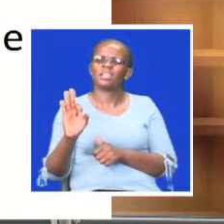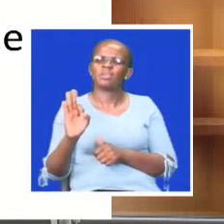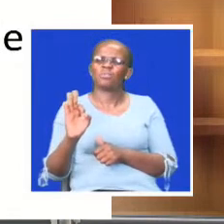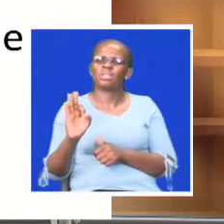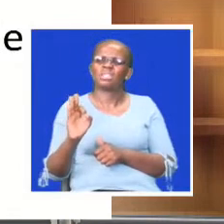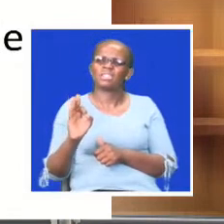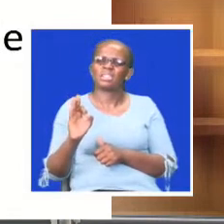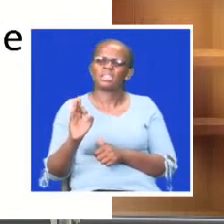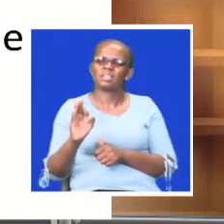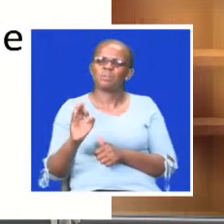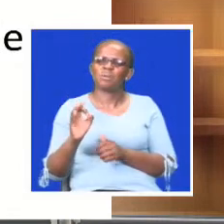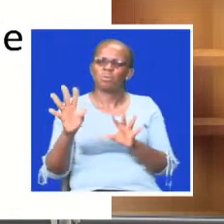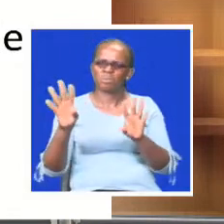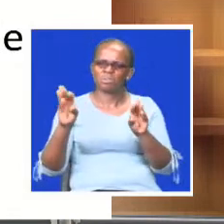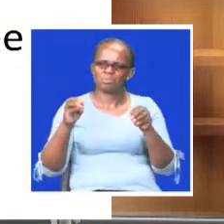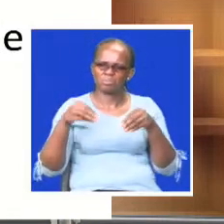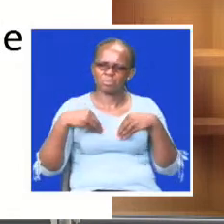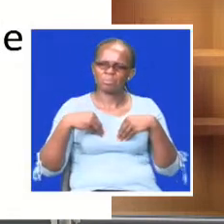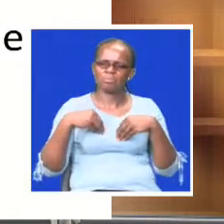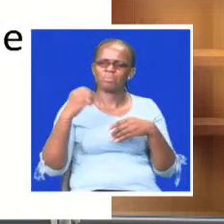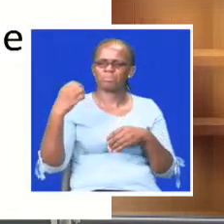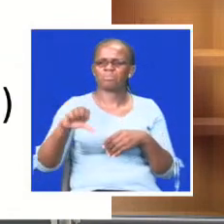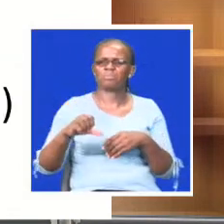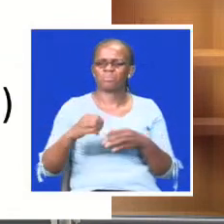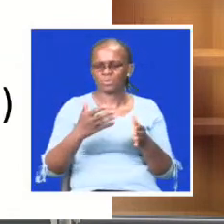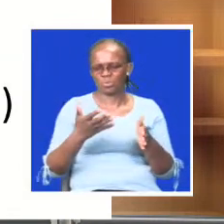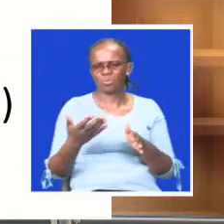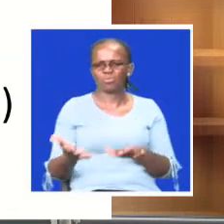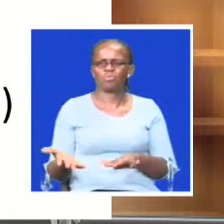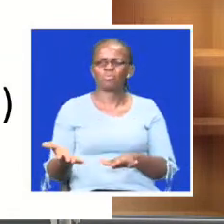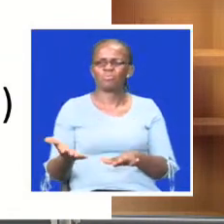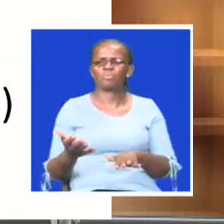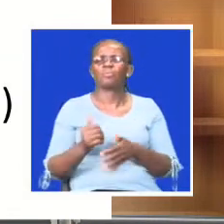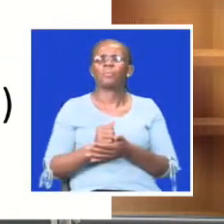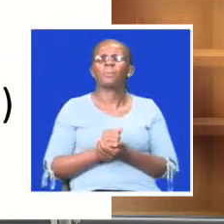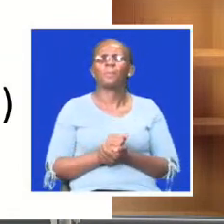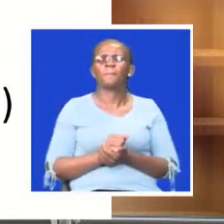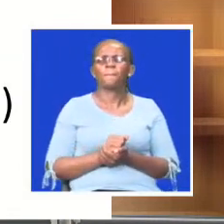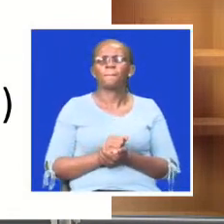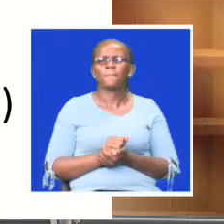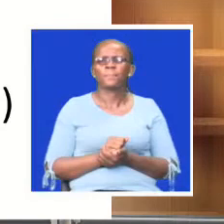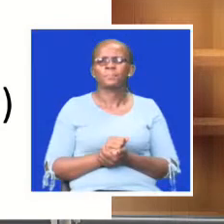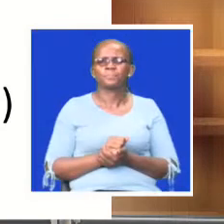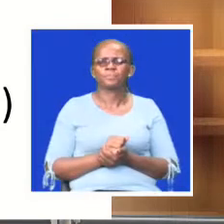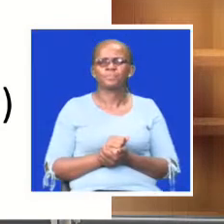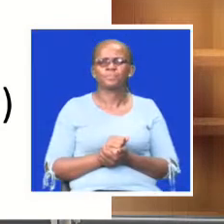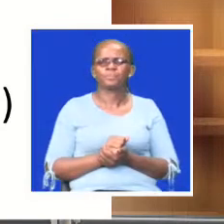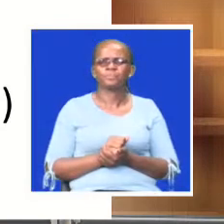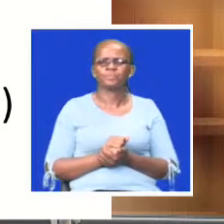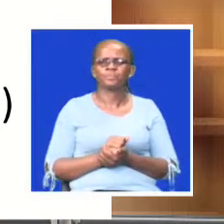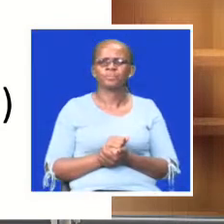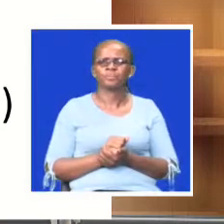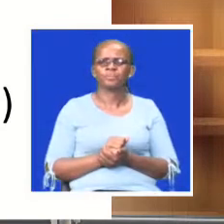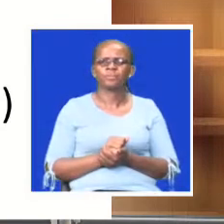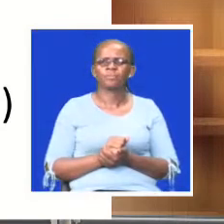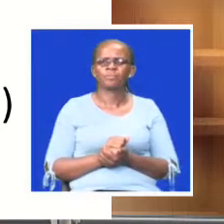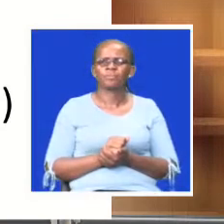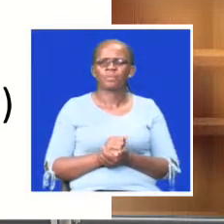Okay, dear Lena, we have looked on the results of sin. Now let us look at the